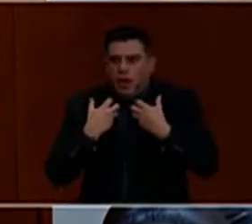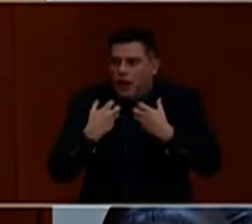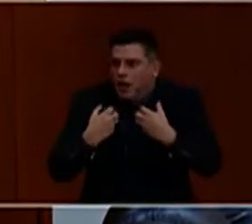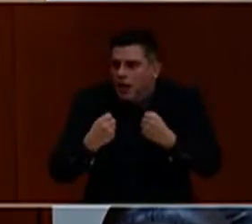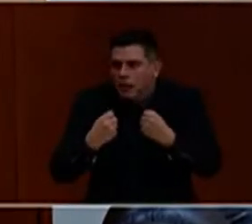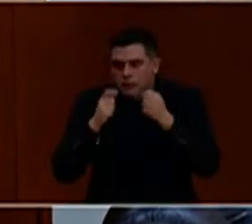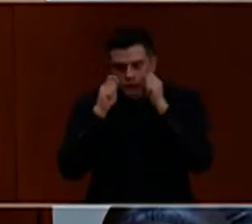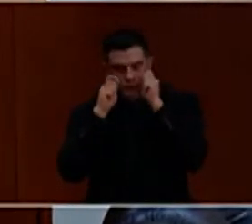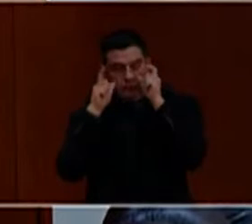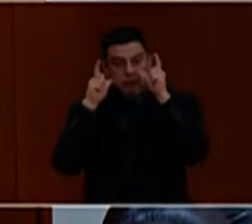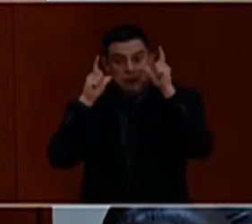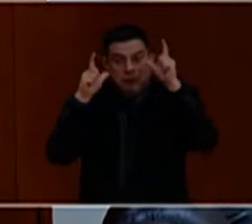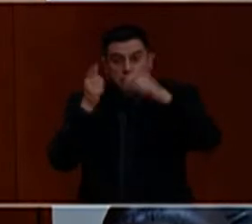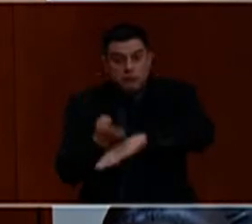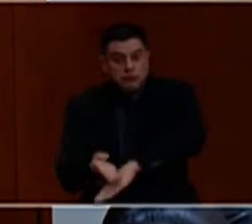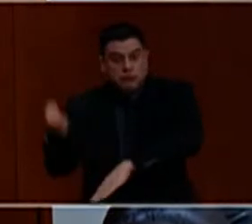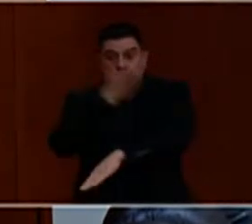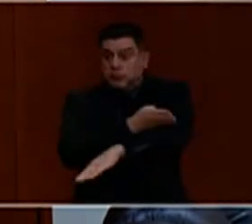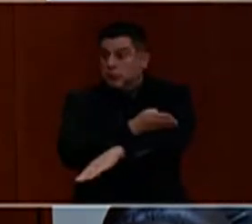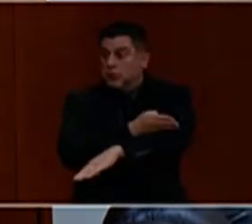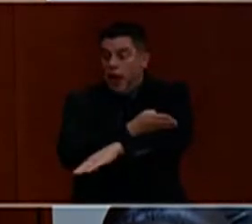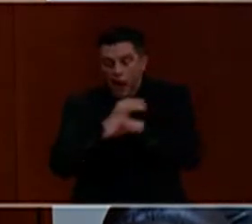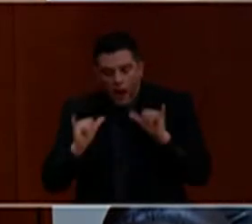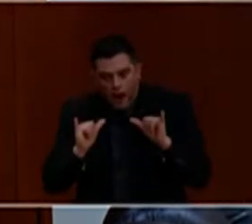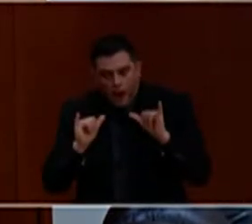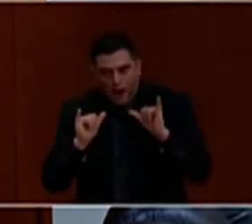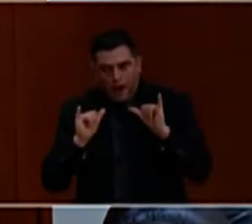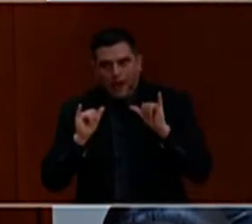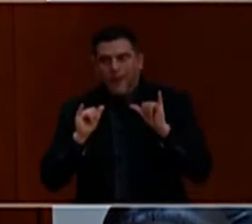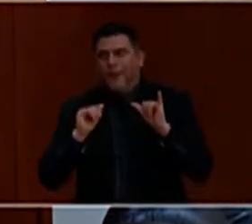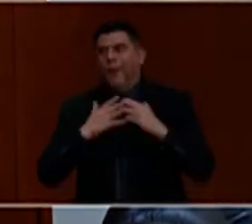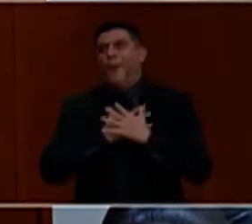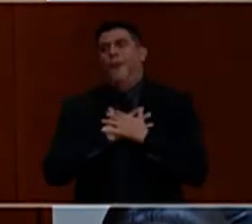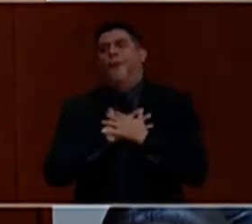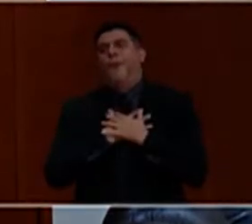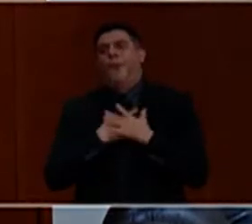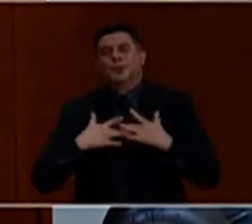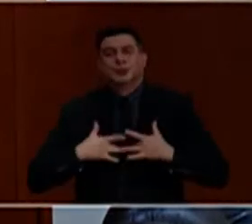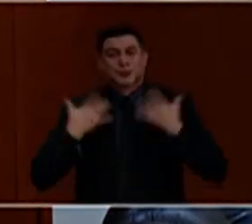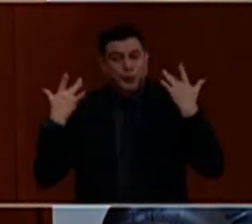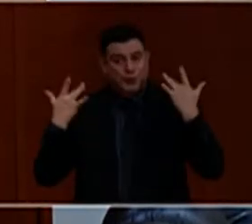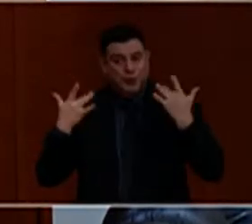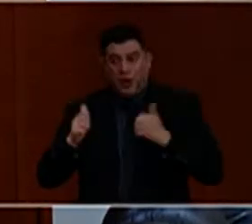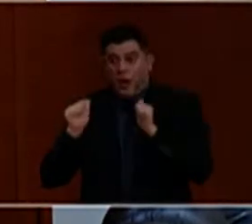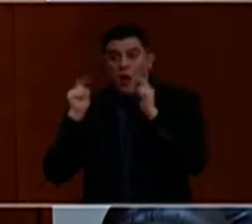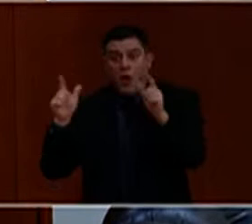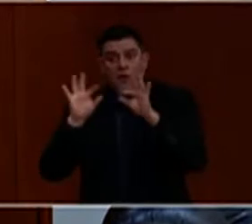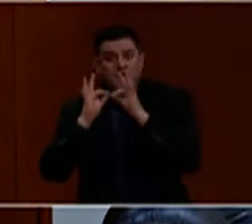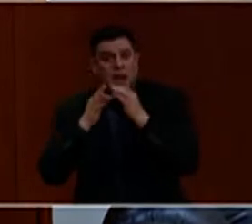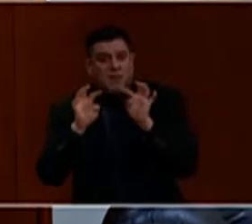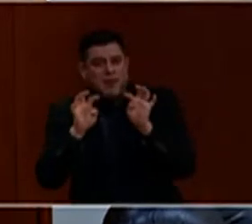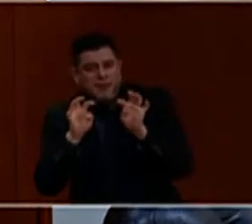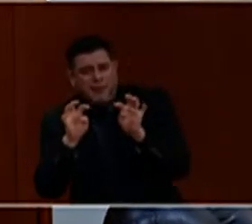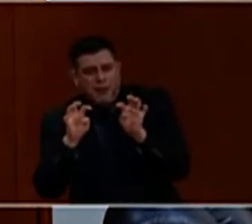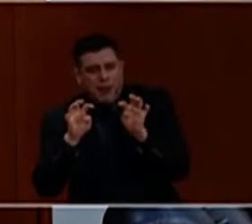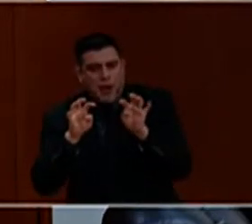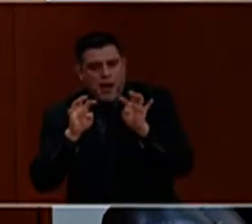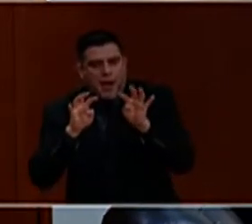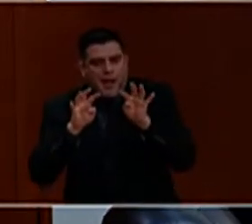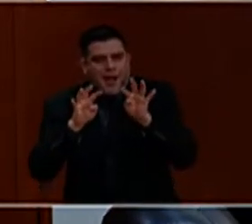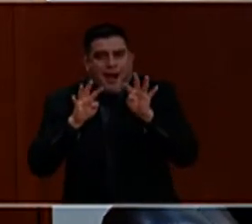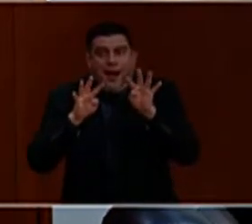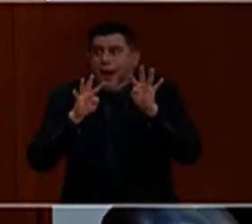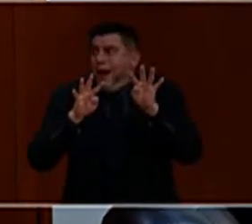gave everybody, you know, such a high, such hope. You know, it was just unbelievable. And Terry also donated